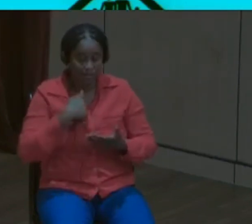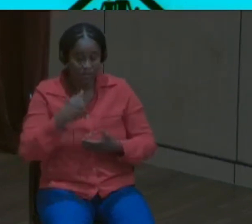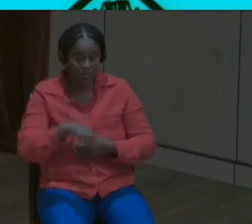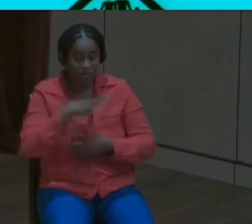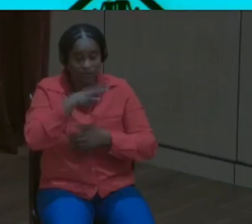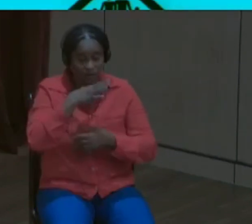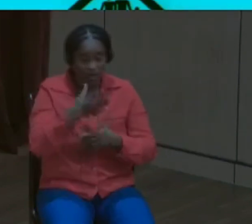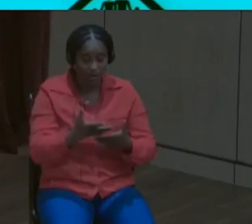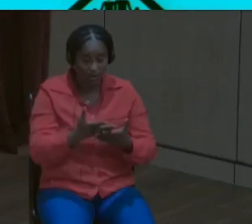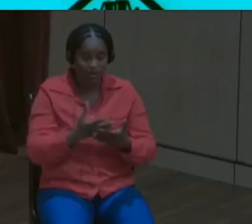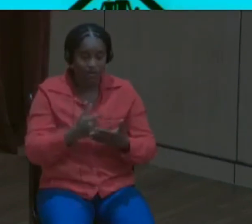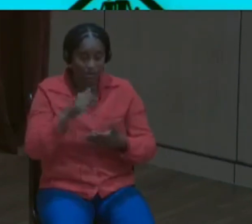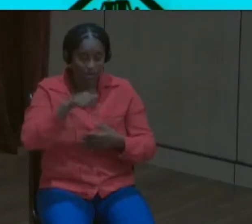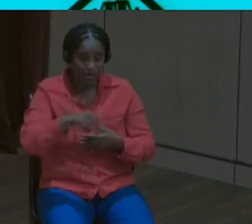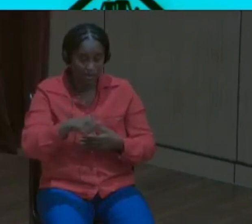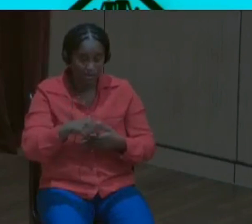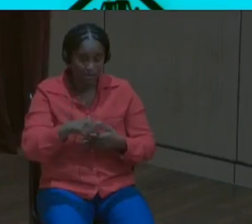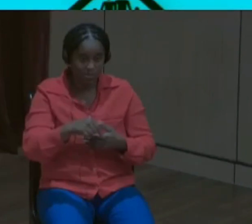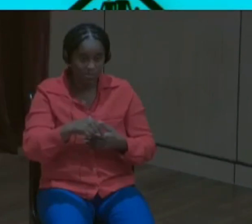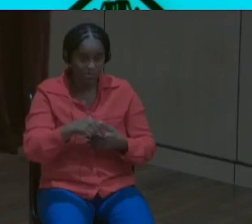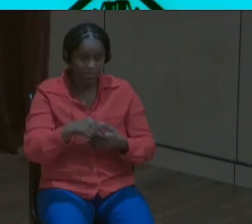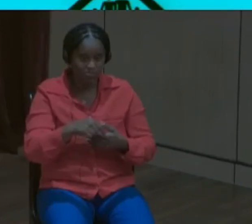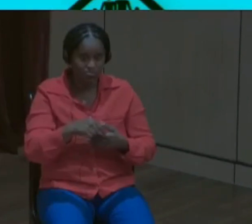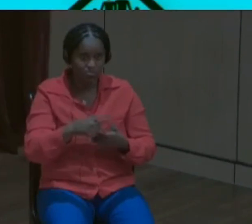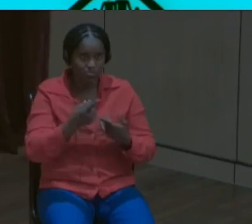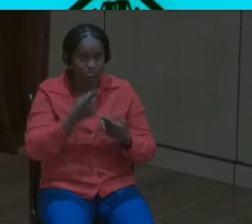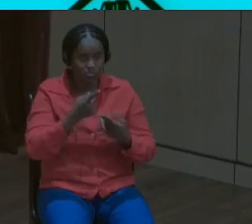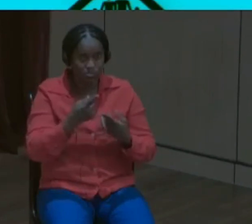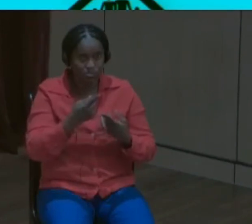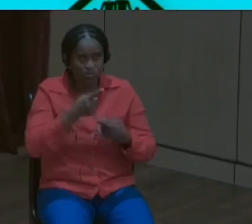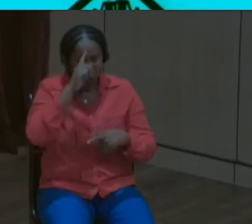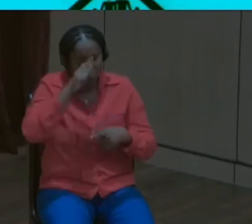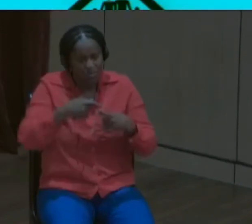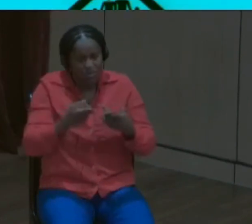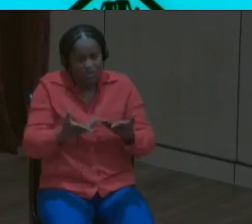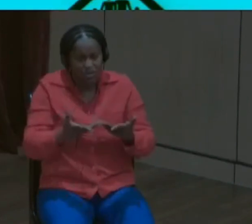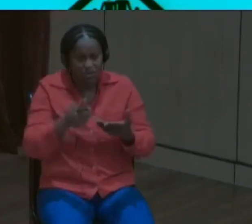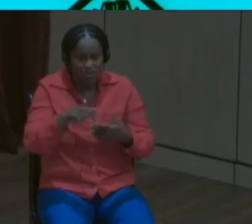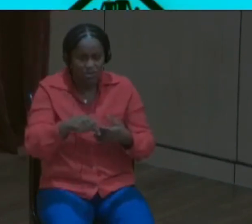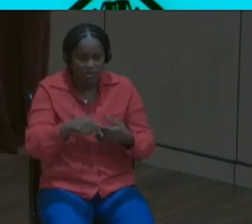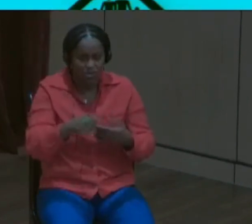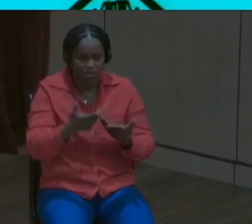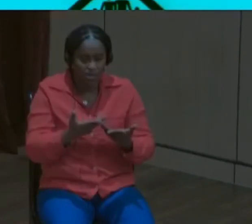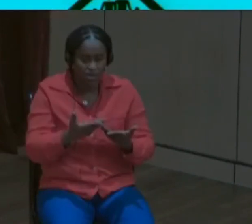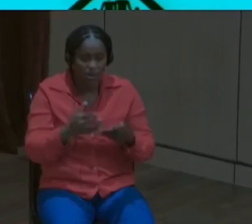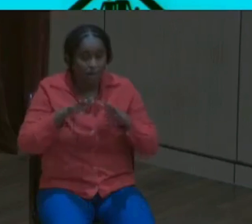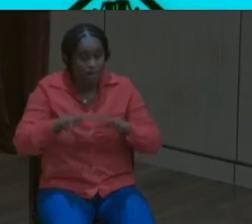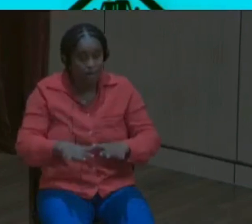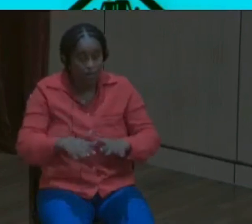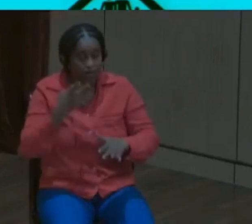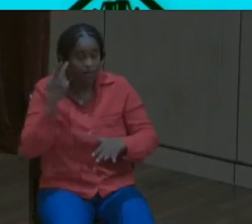it's a book that has impacted my own life a lot. And he says he was a Holocaust survivor. He